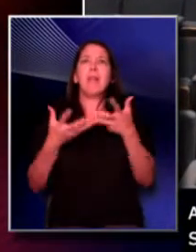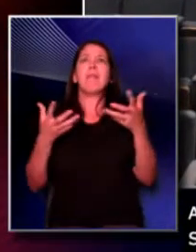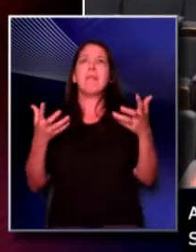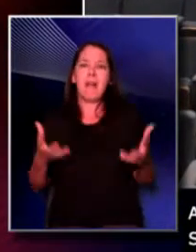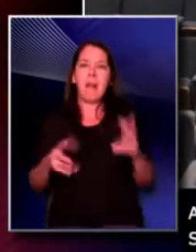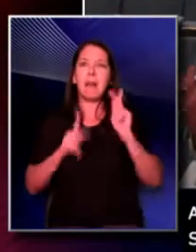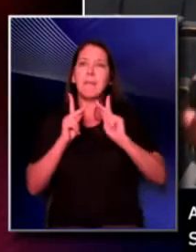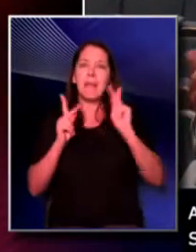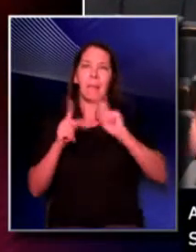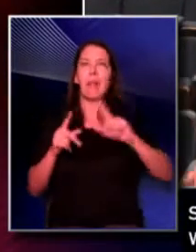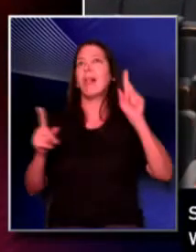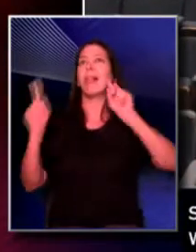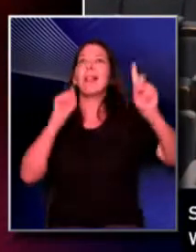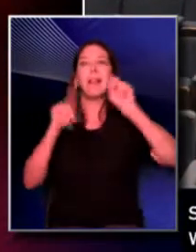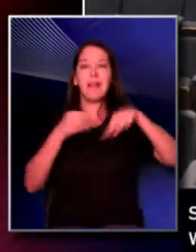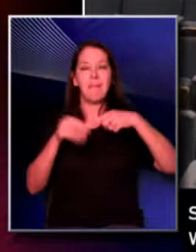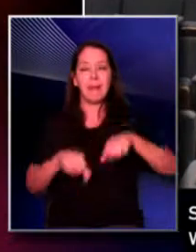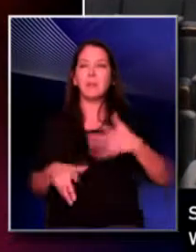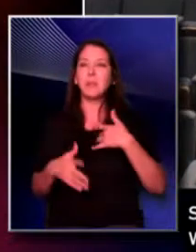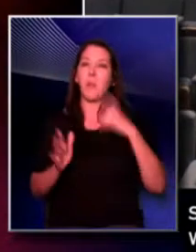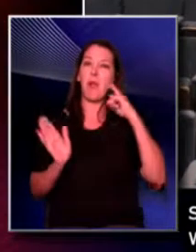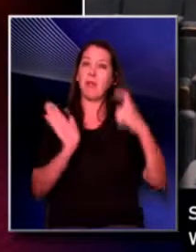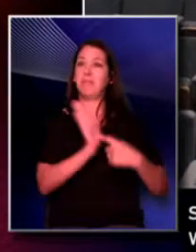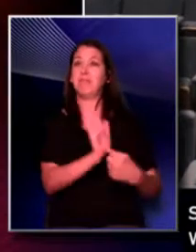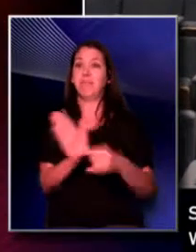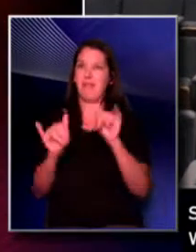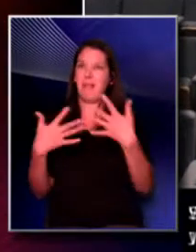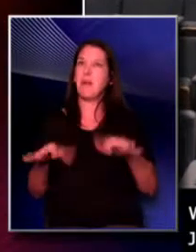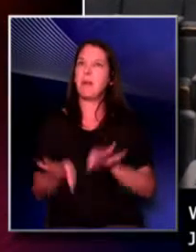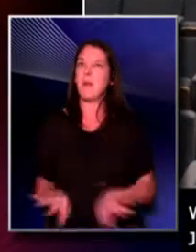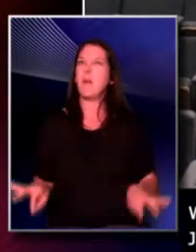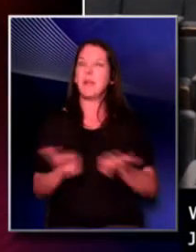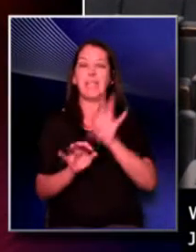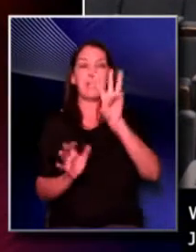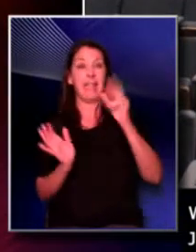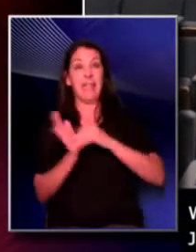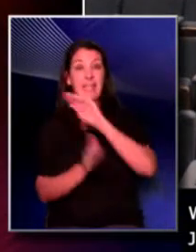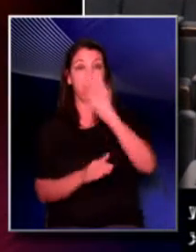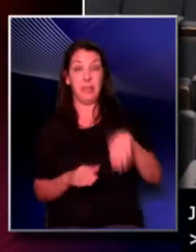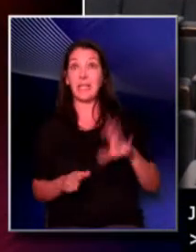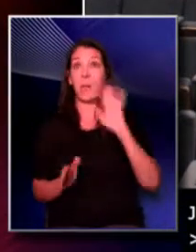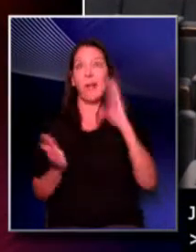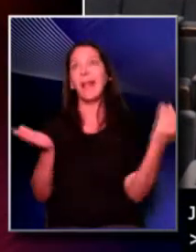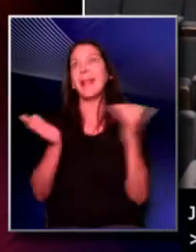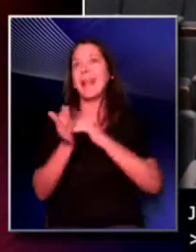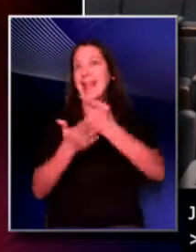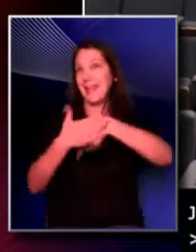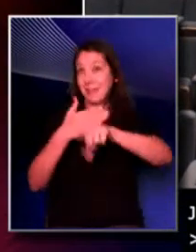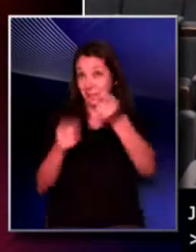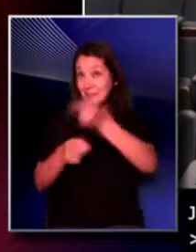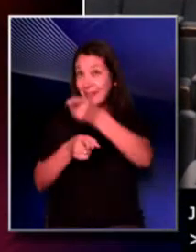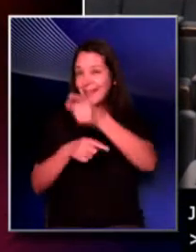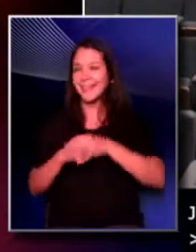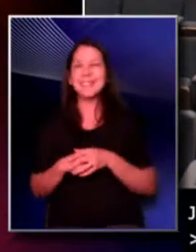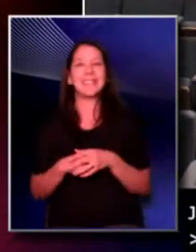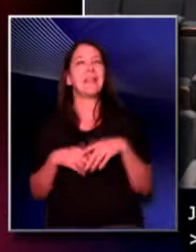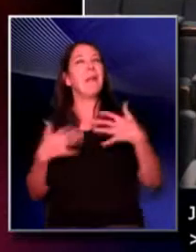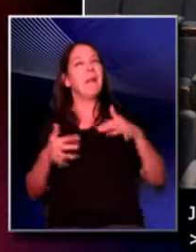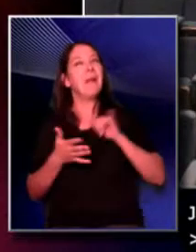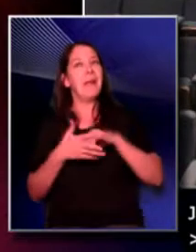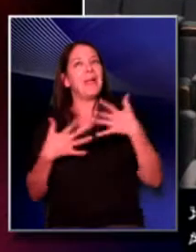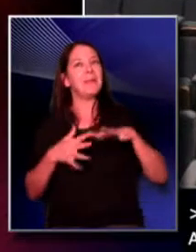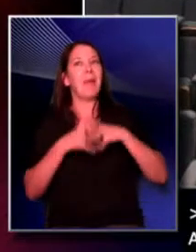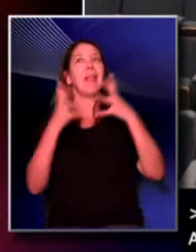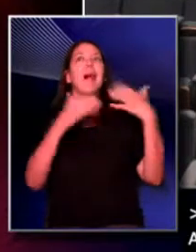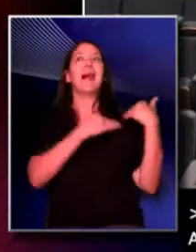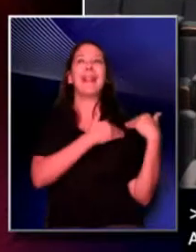and so I just want to highlight that importance. So we'll see 6,000% again next year. That's a pretty daunting task, but if you tell